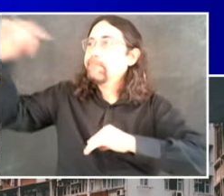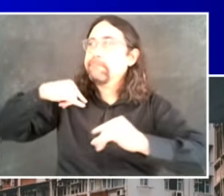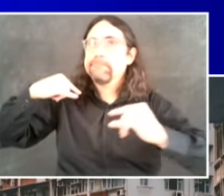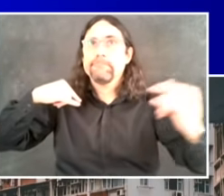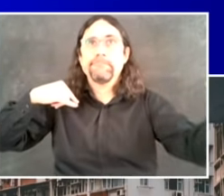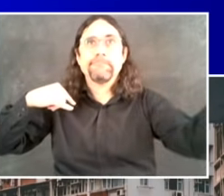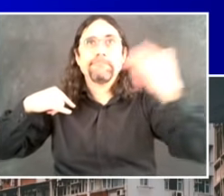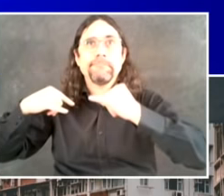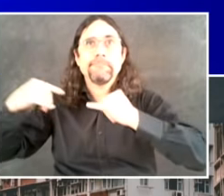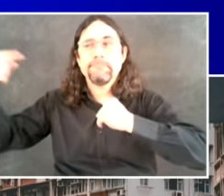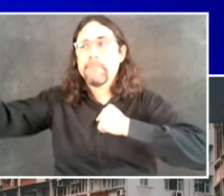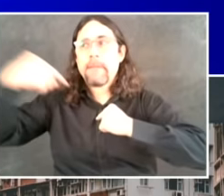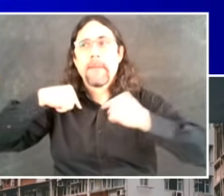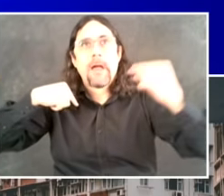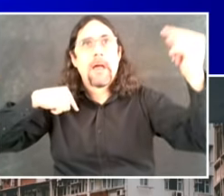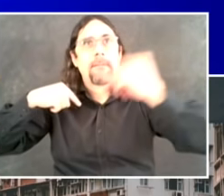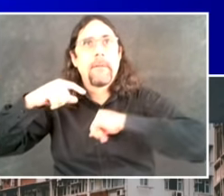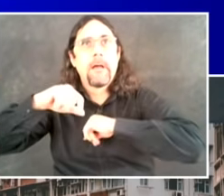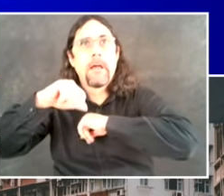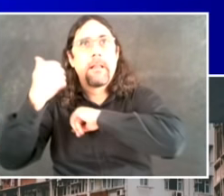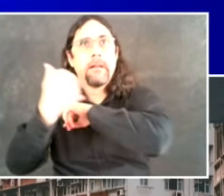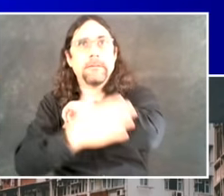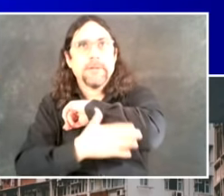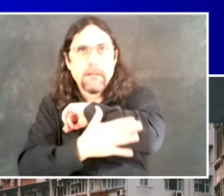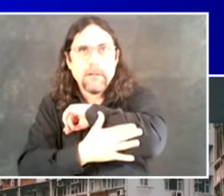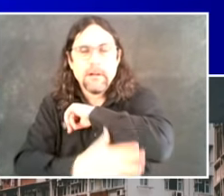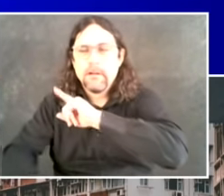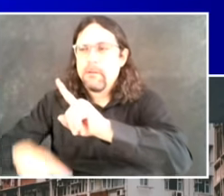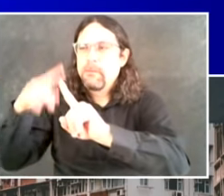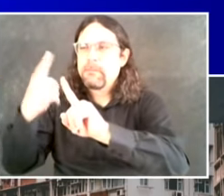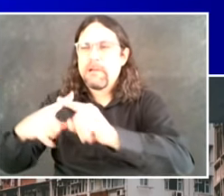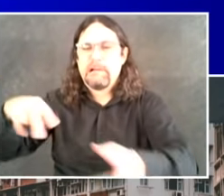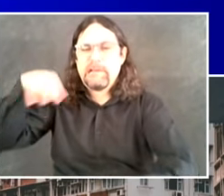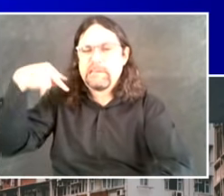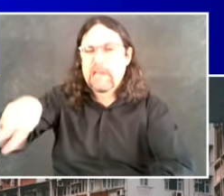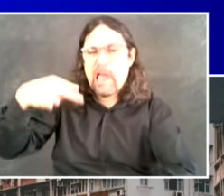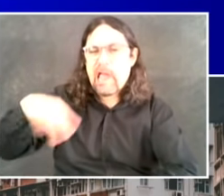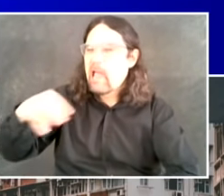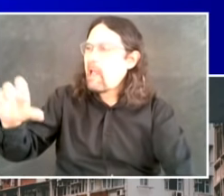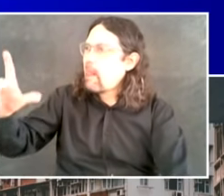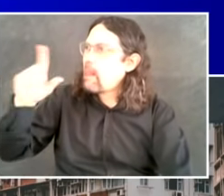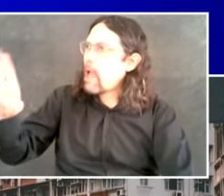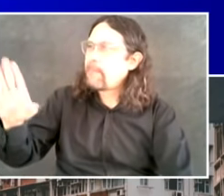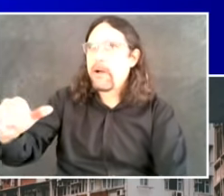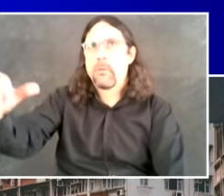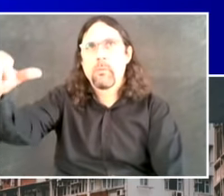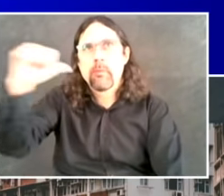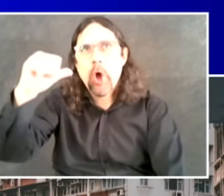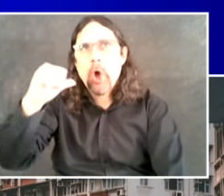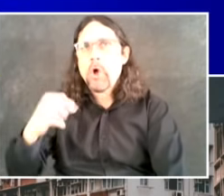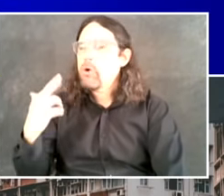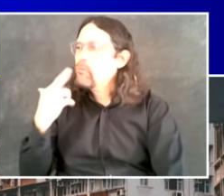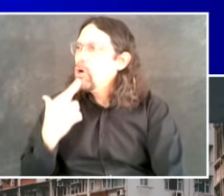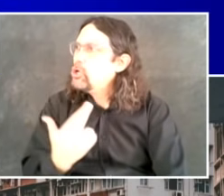very active nightlife in Hong Kong, a city very much like New York City. Lots of bars, lots of restaurants, clubs. People went back